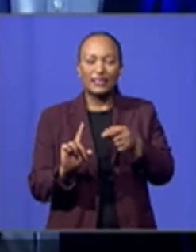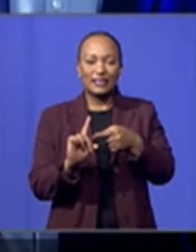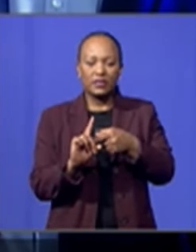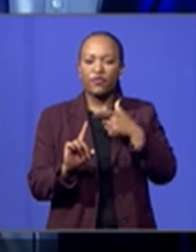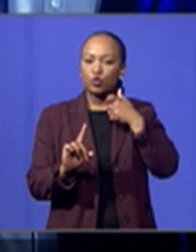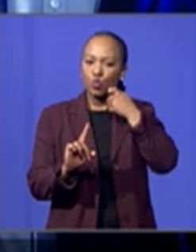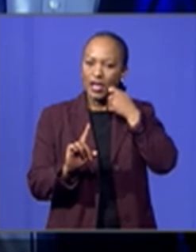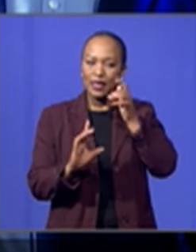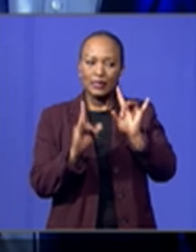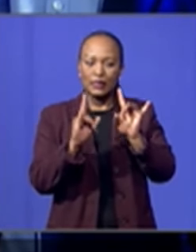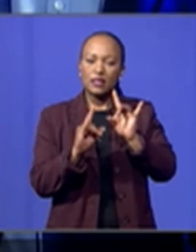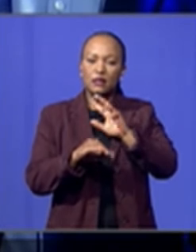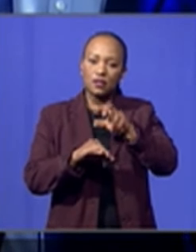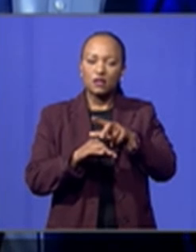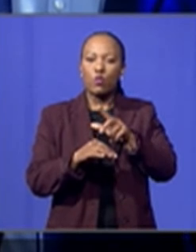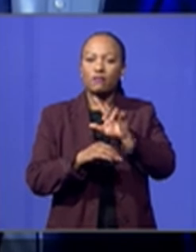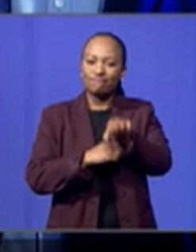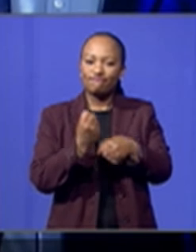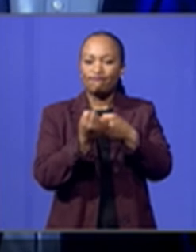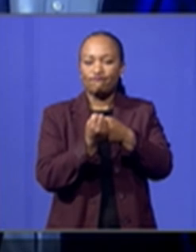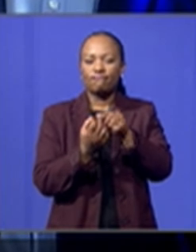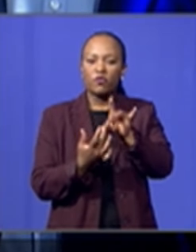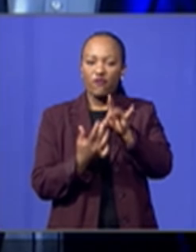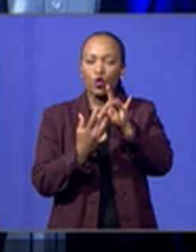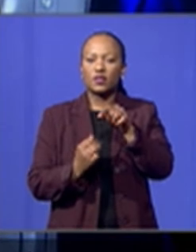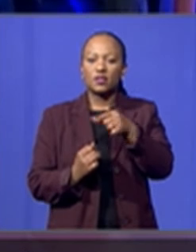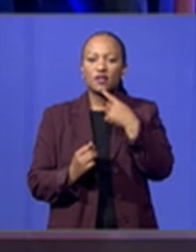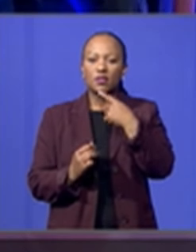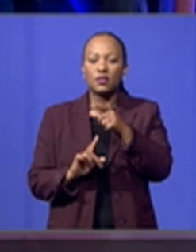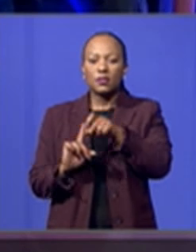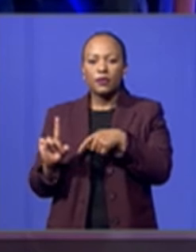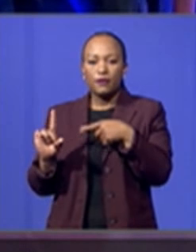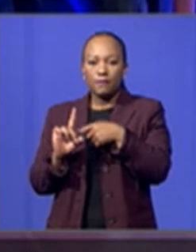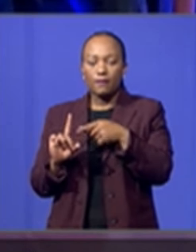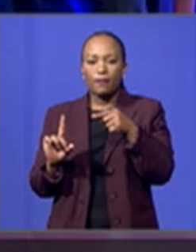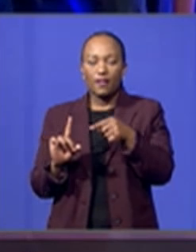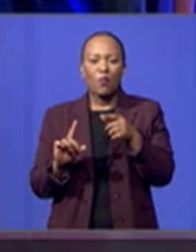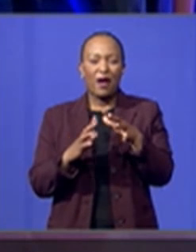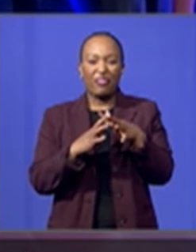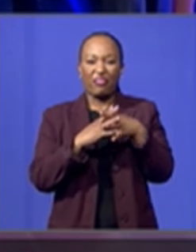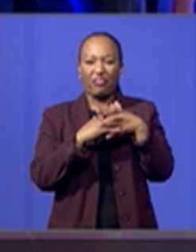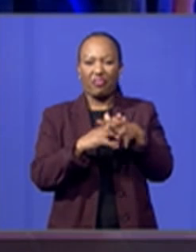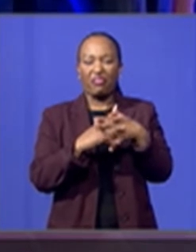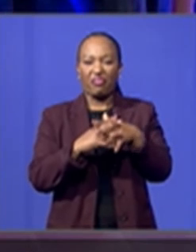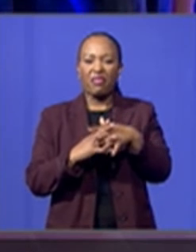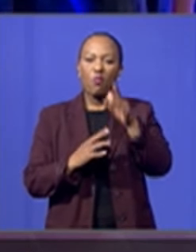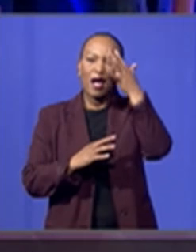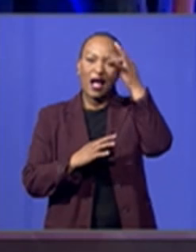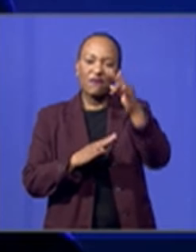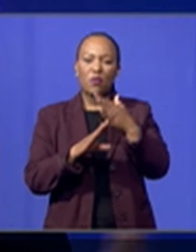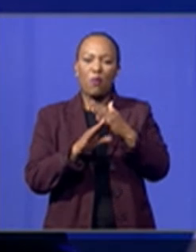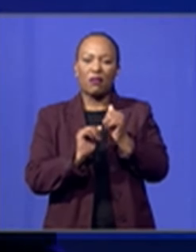ga ditlhopho tsa Ngwanatsele a tsepamisitse maikutlo go se wa reng ke tlhakatlhakano e bakiwang ke puso ya